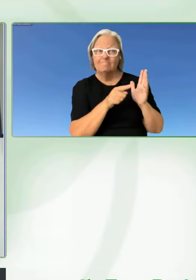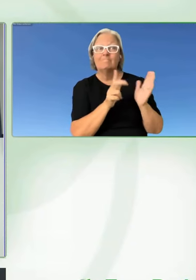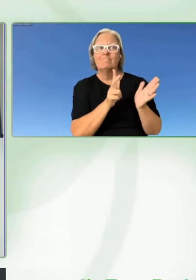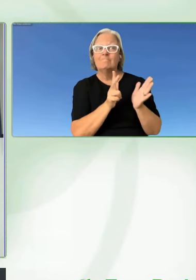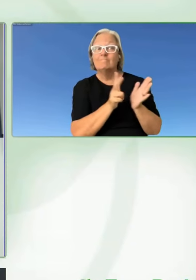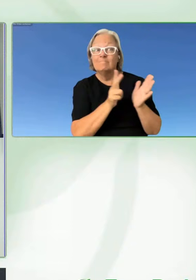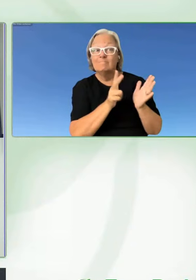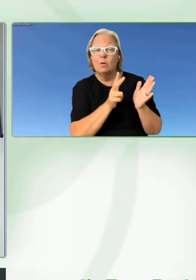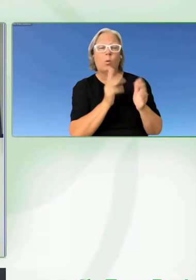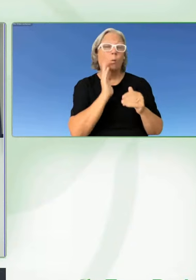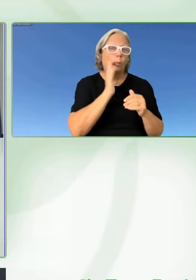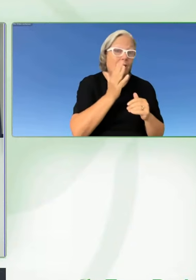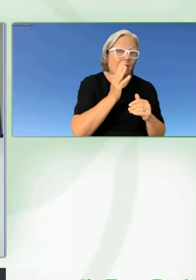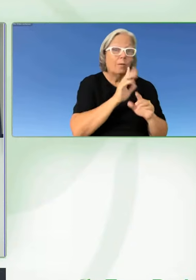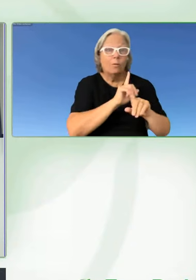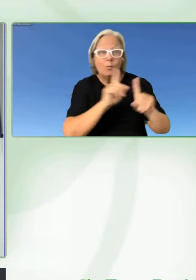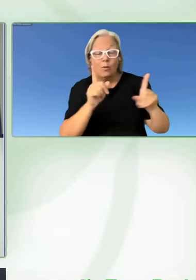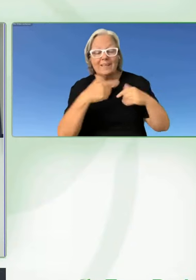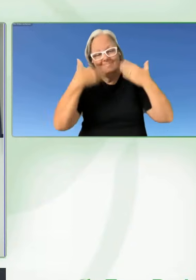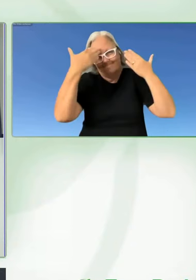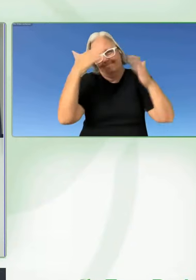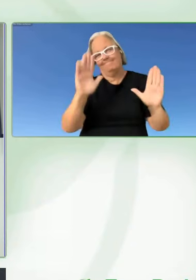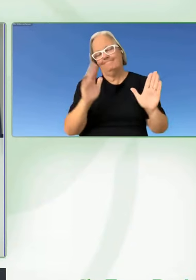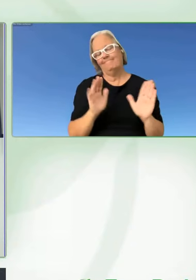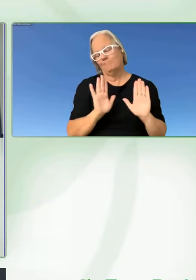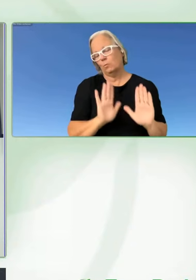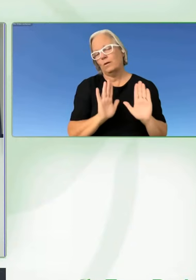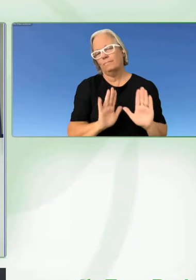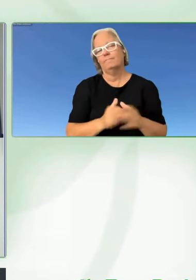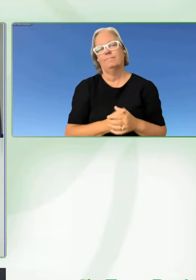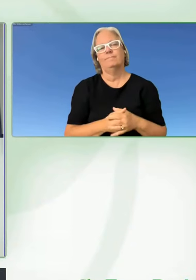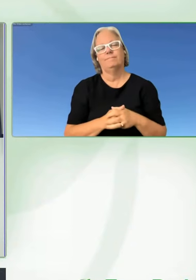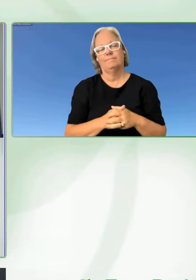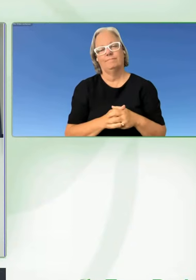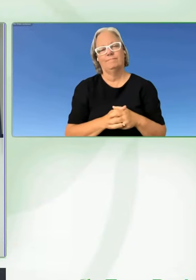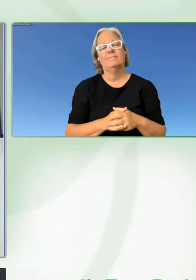or not. Then I spoke about